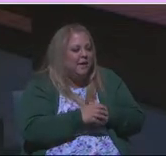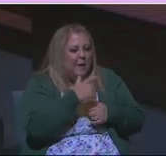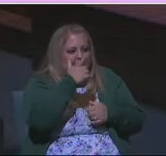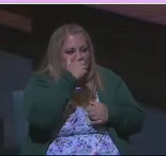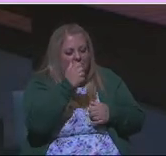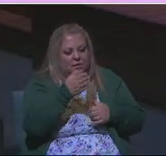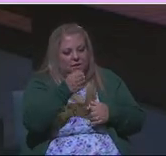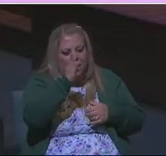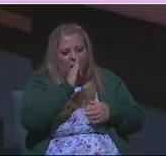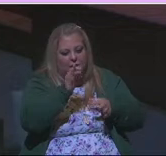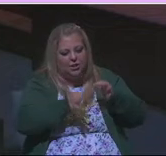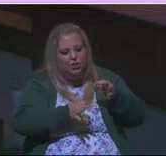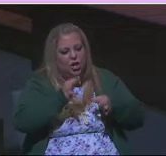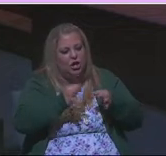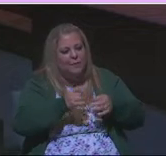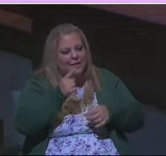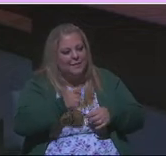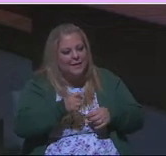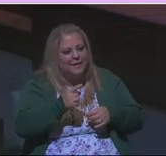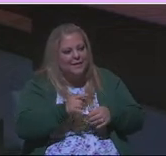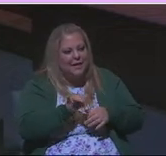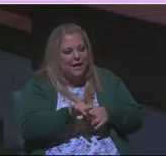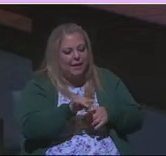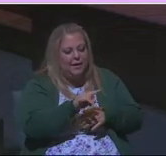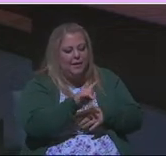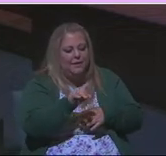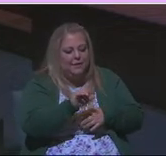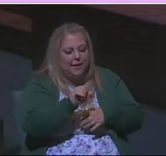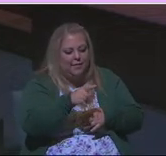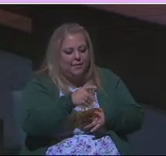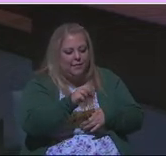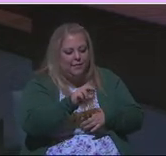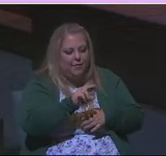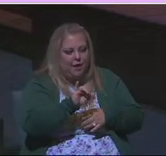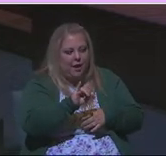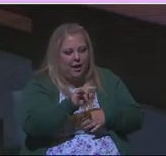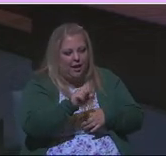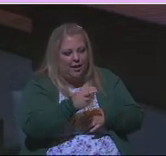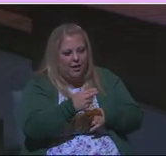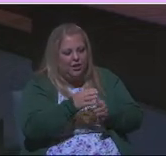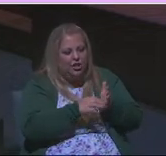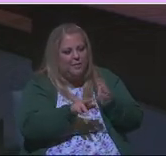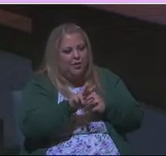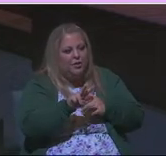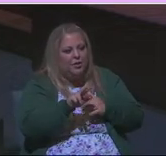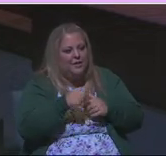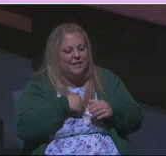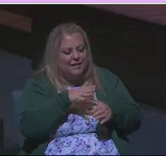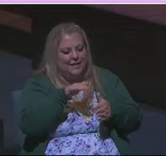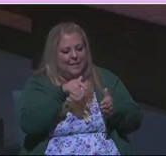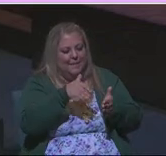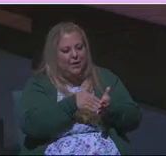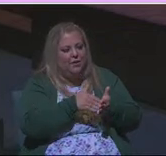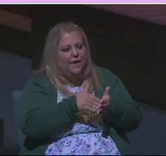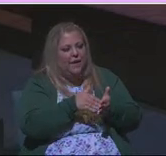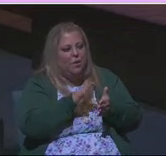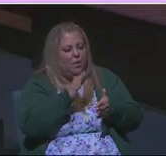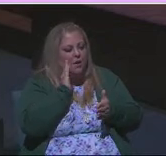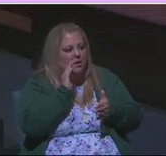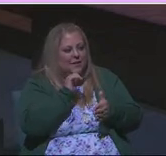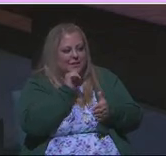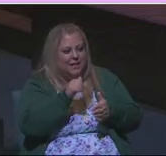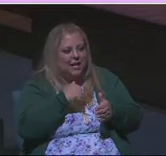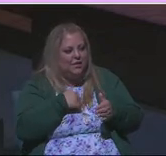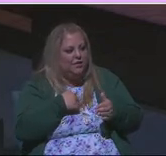judgment demands that. Zephaniah chapter number 3, the Bible says, "The just Lord is in the midst thereof. He will not do